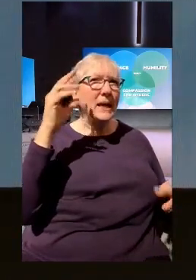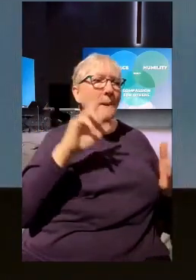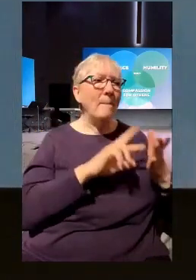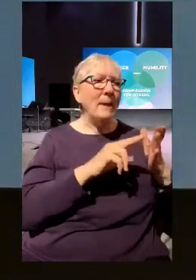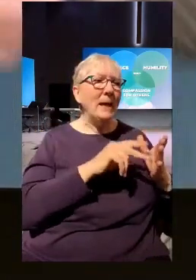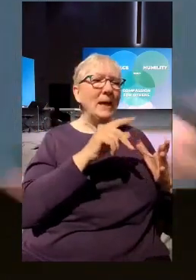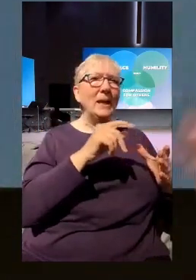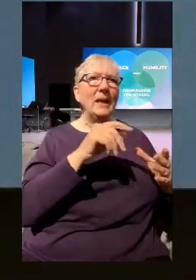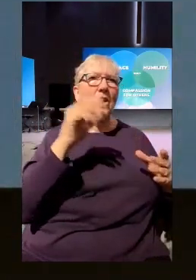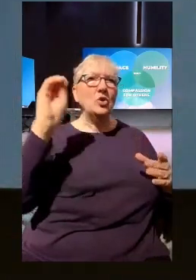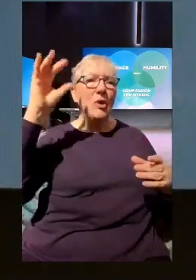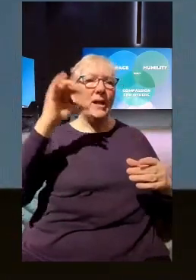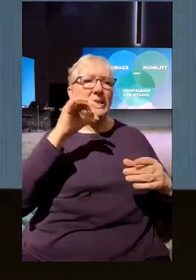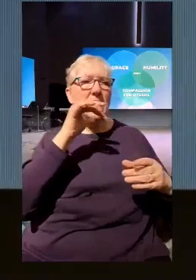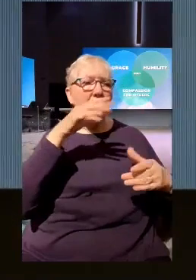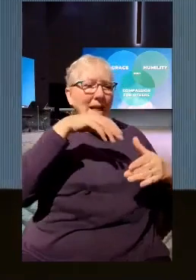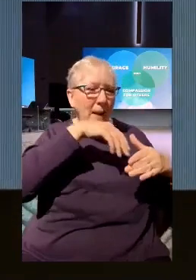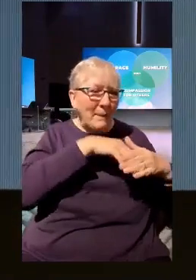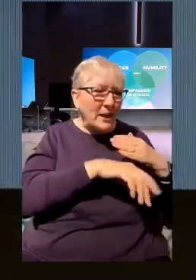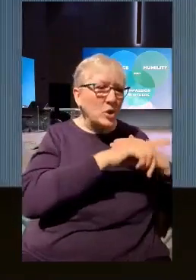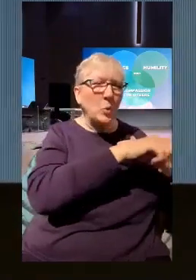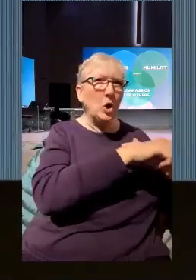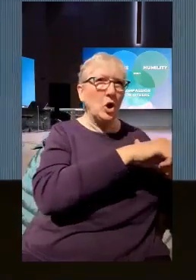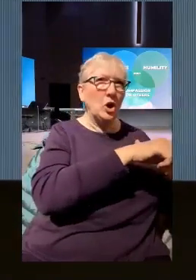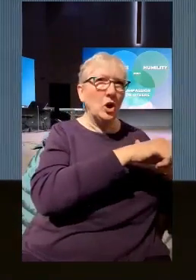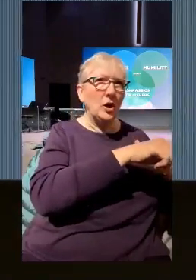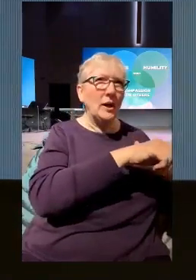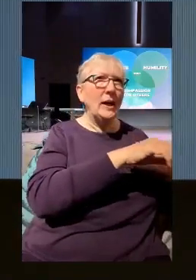can flow out to others. There's a blockage somewhere.